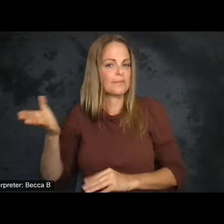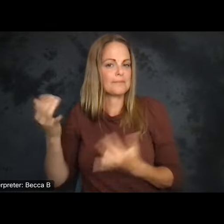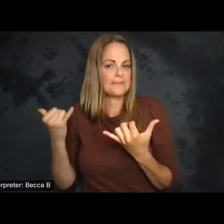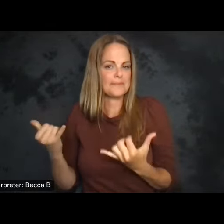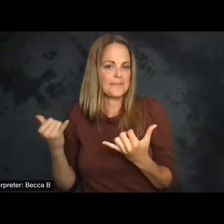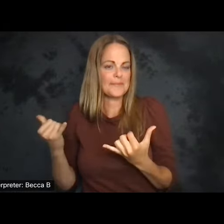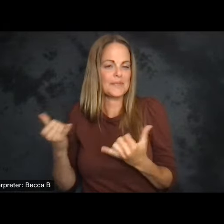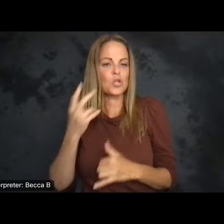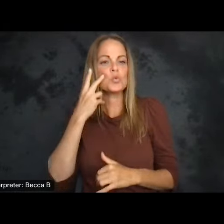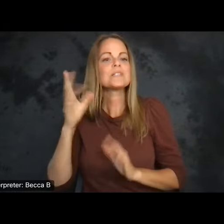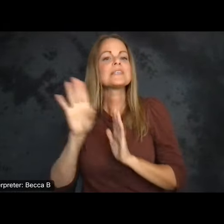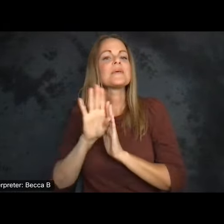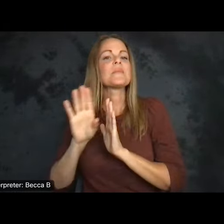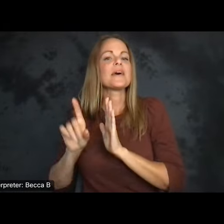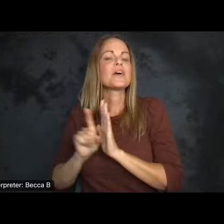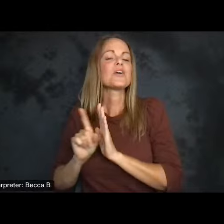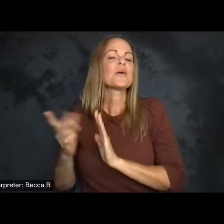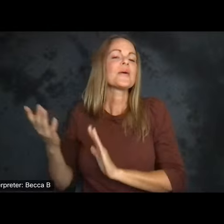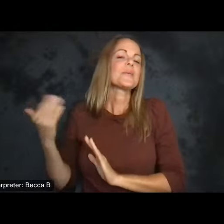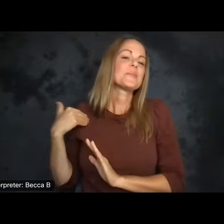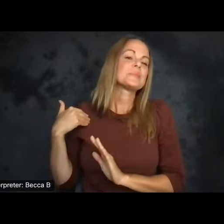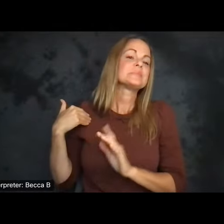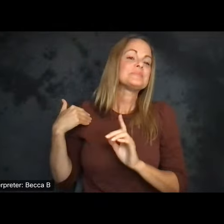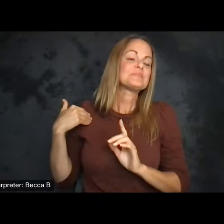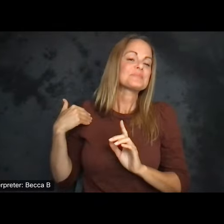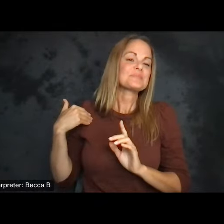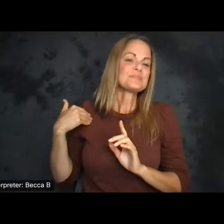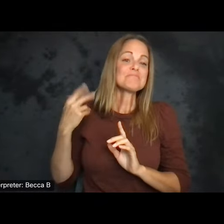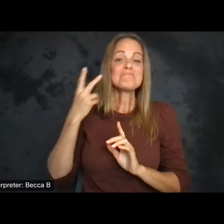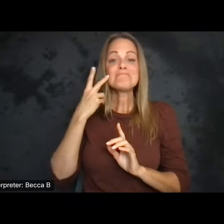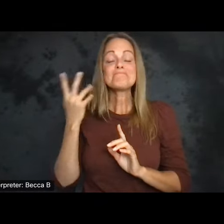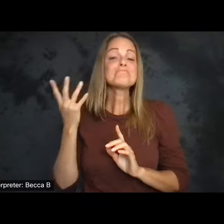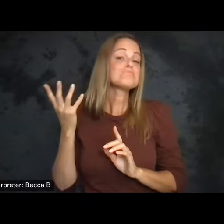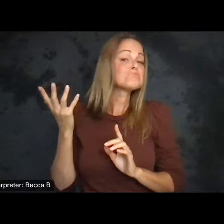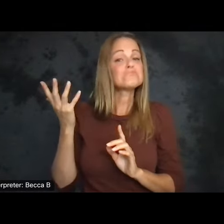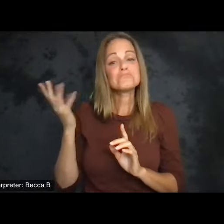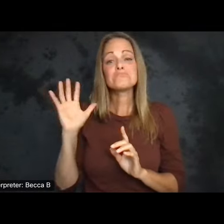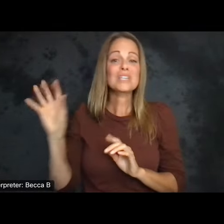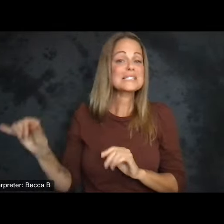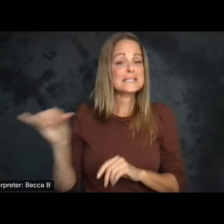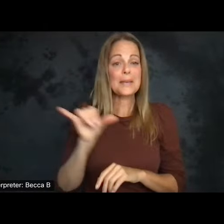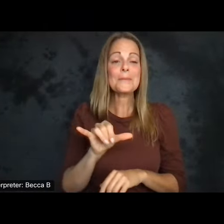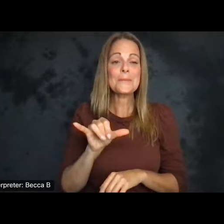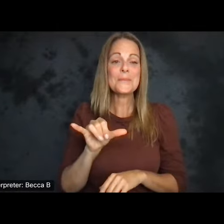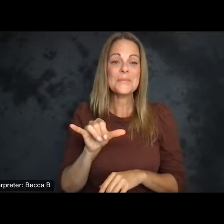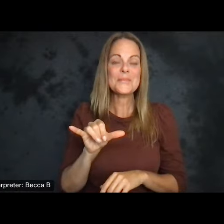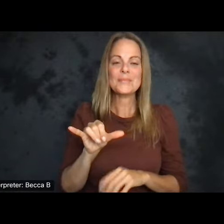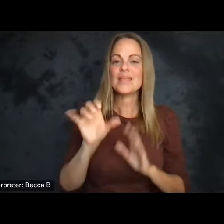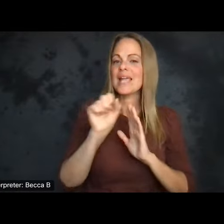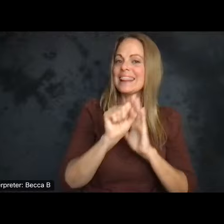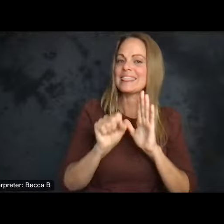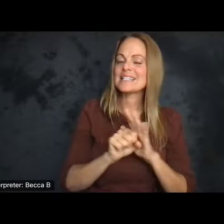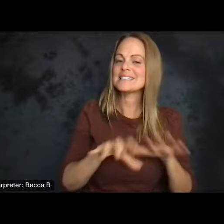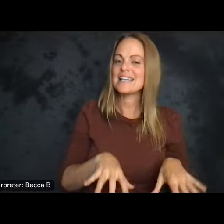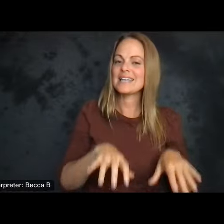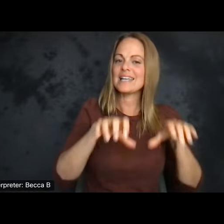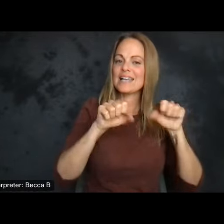in the background. And you can see it looks pretty much like that. Next slide. The state acquired the site